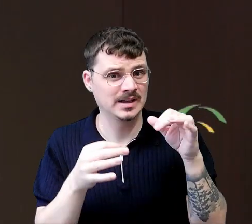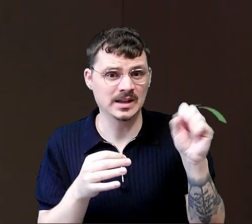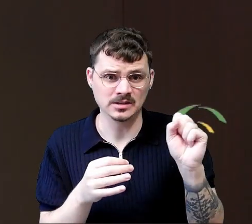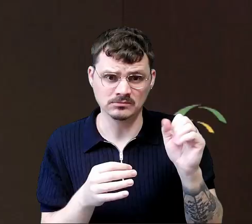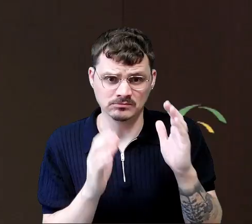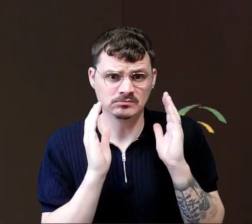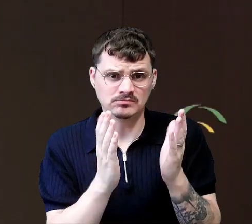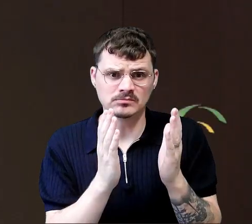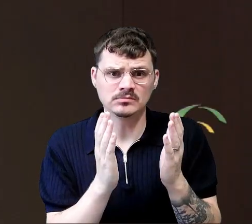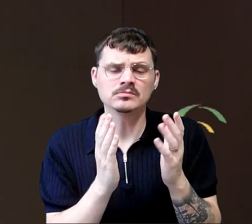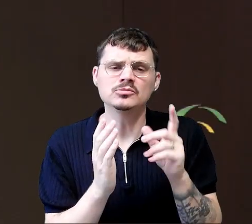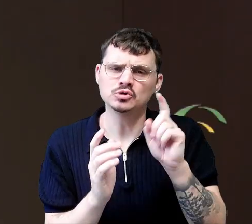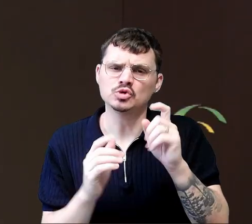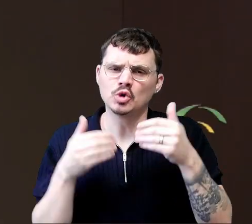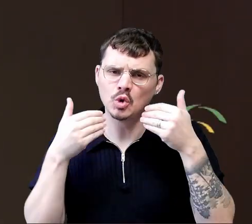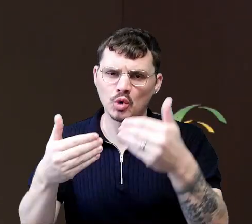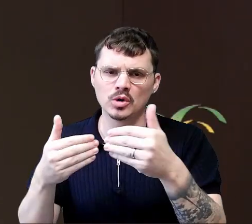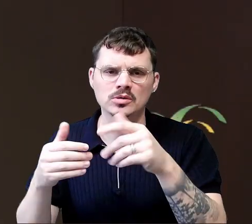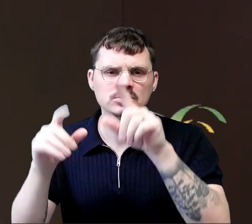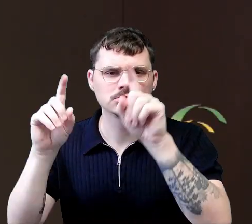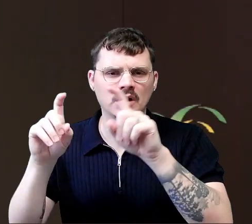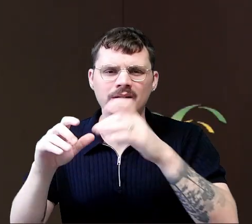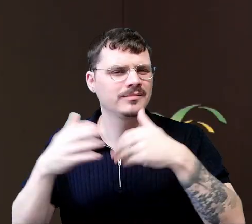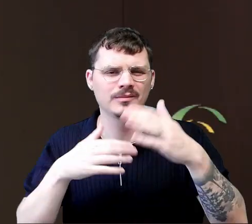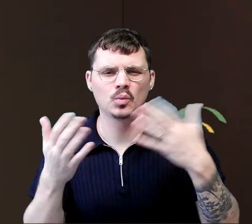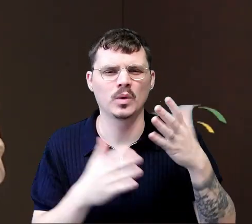no matter what the EEG says.